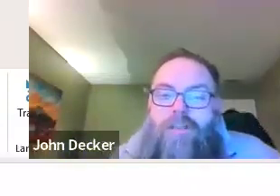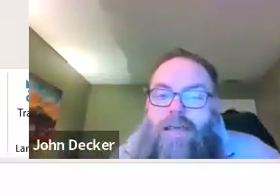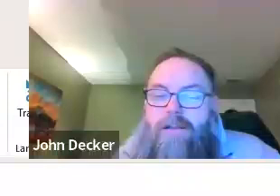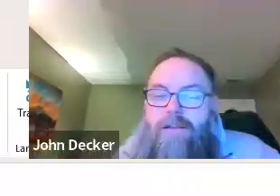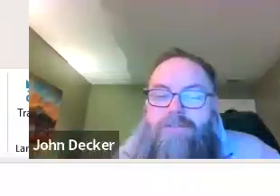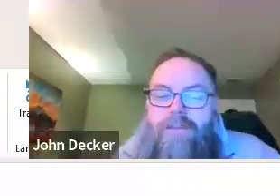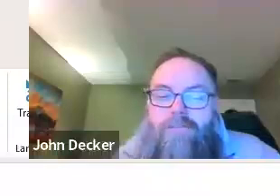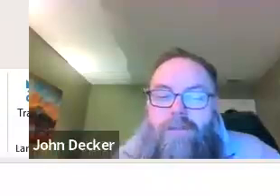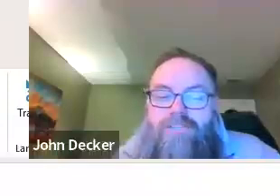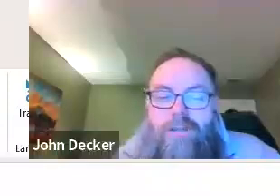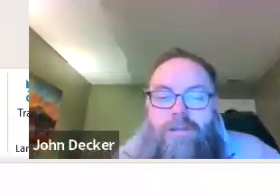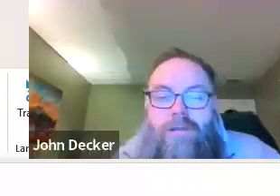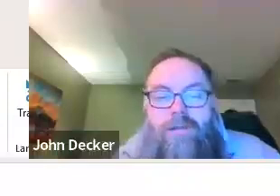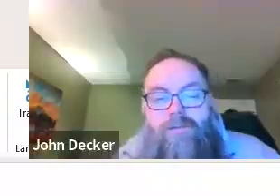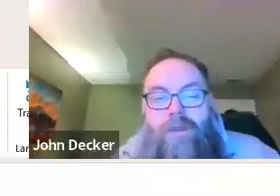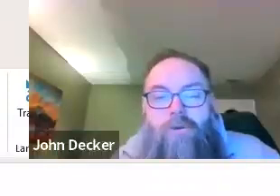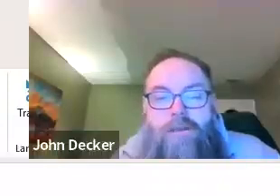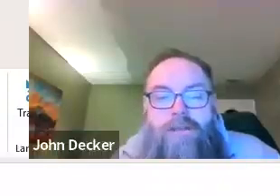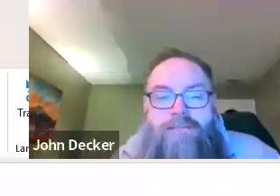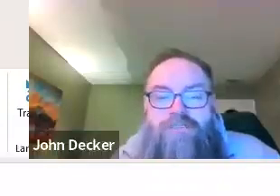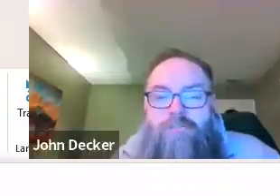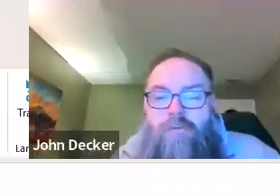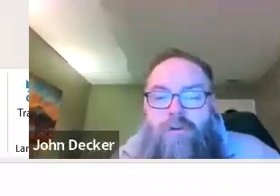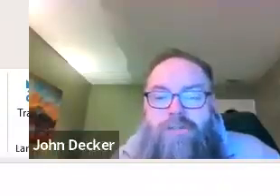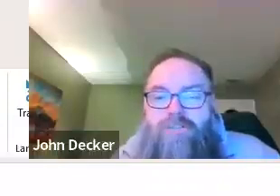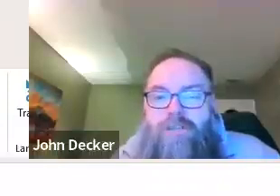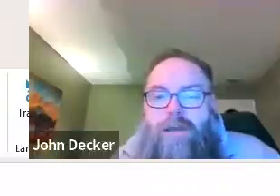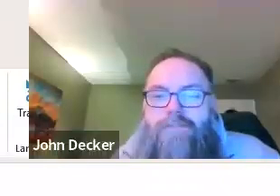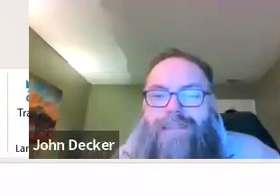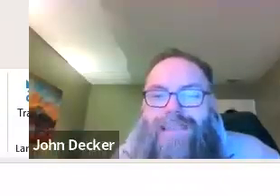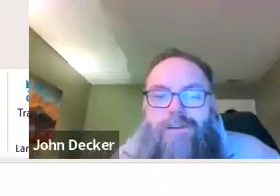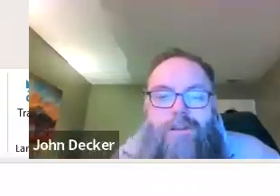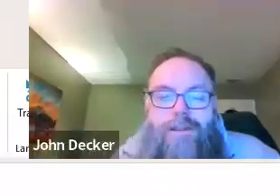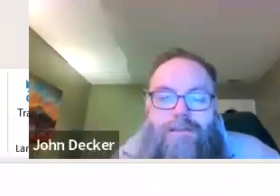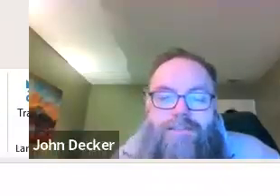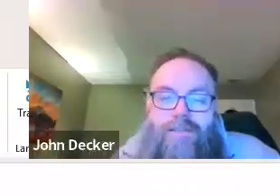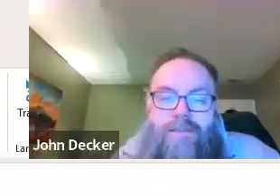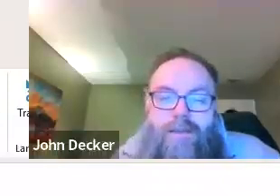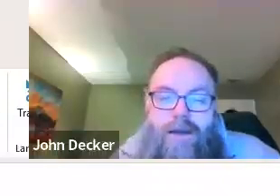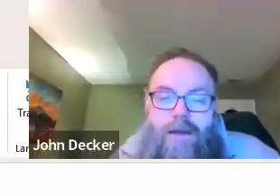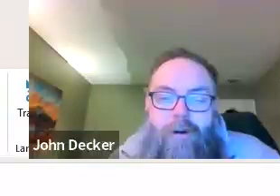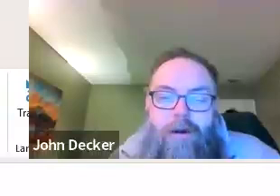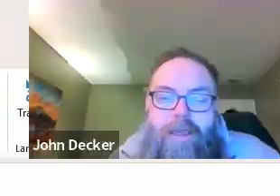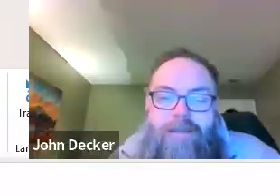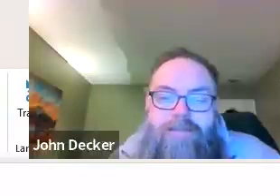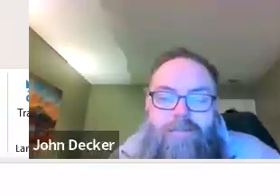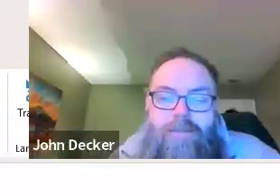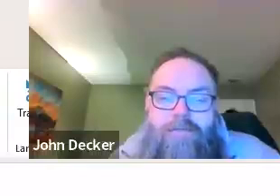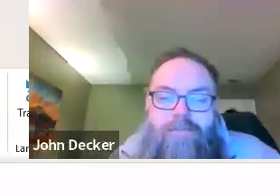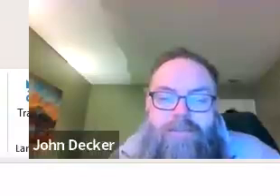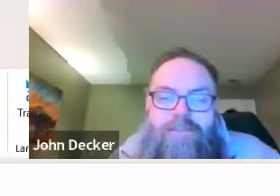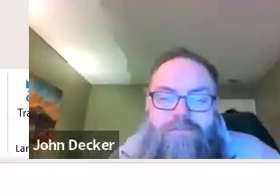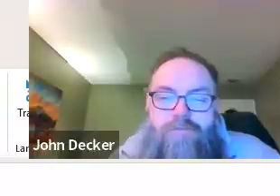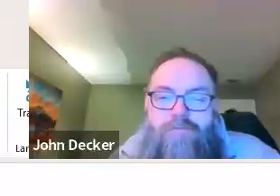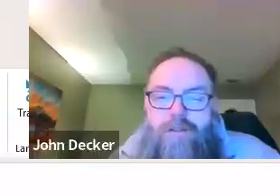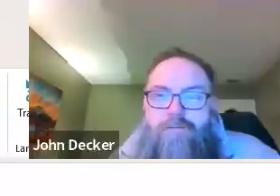of March. And that includes information, you may want an exemption, but we want to make sure that you have the letter at least on hand so